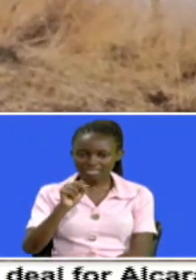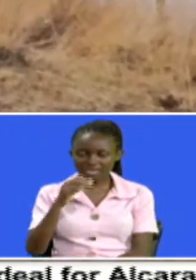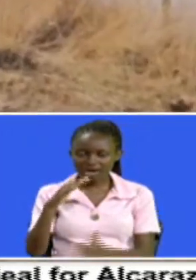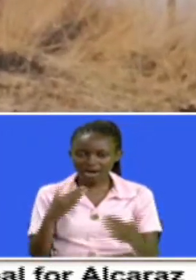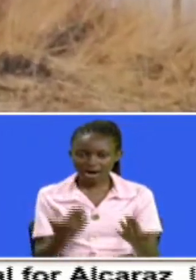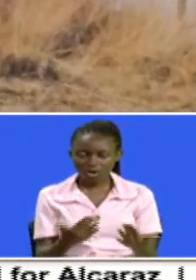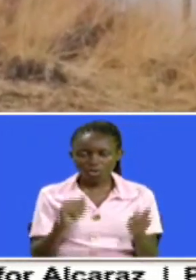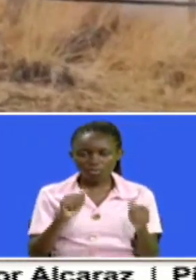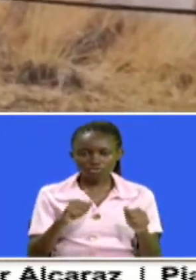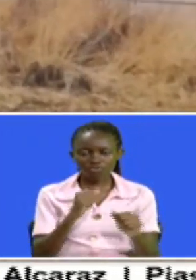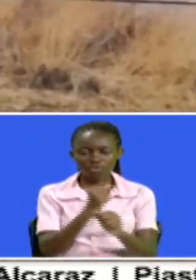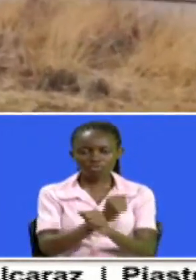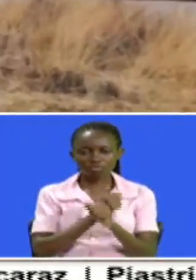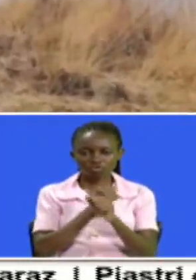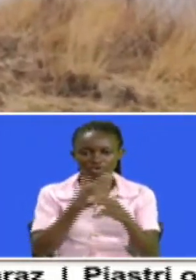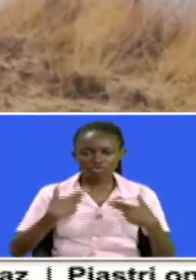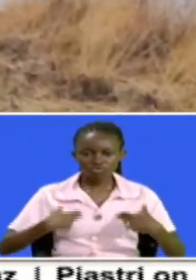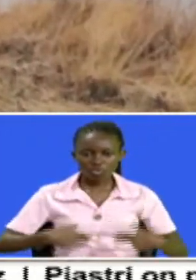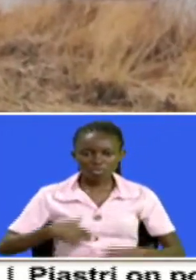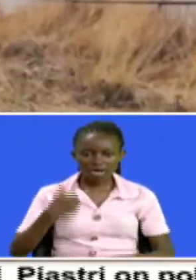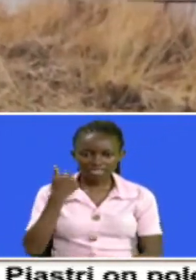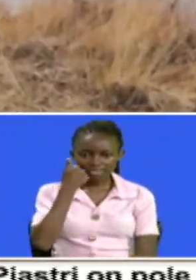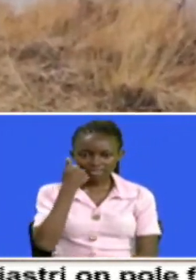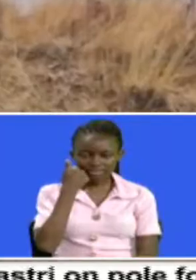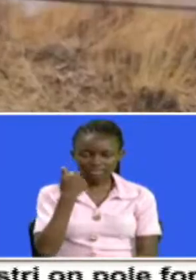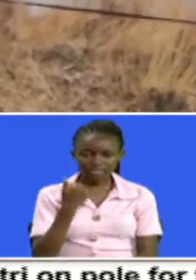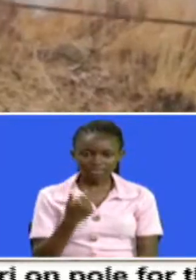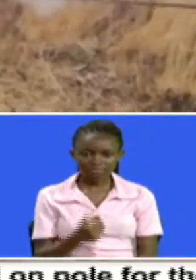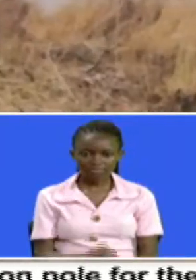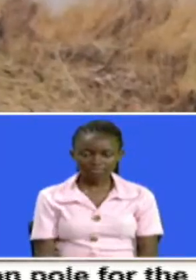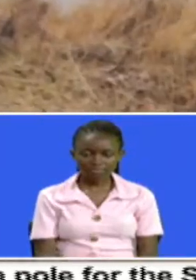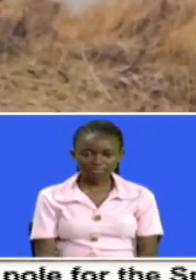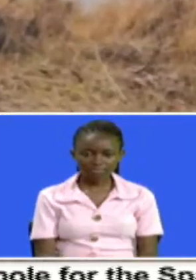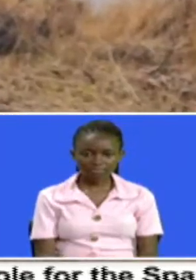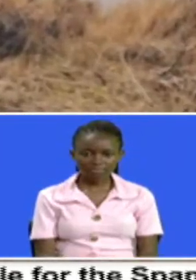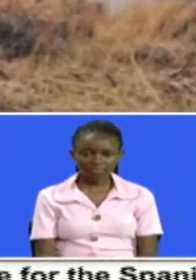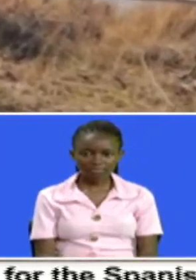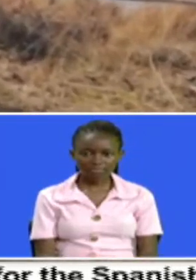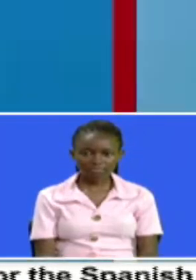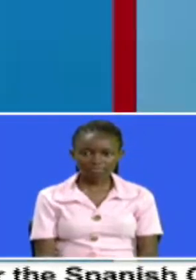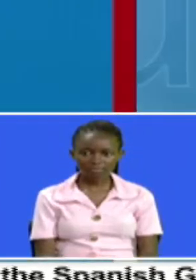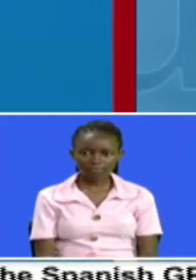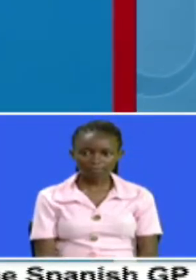prevent human disease. Gloria Milimu, KTN.